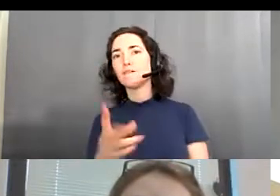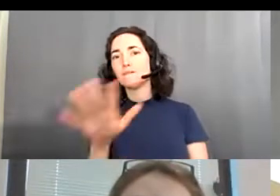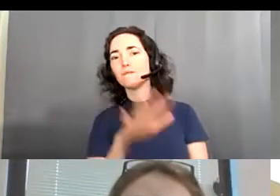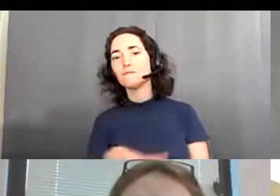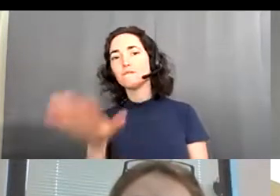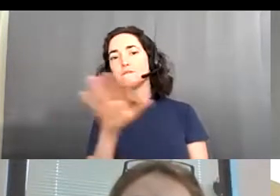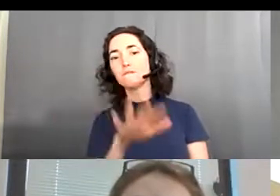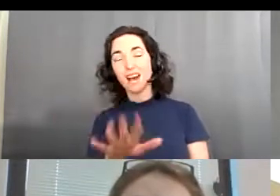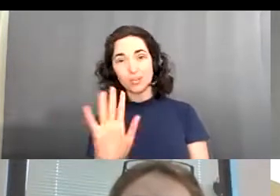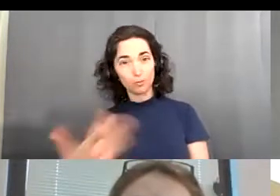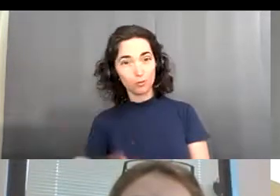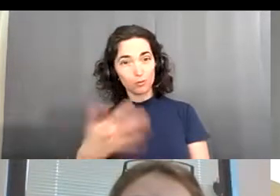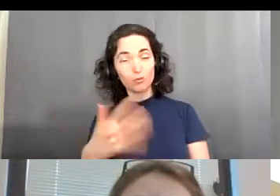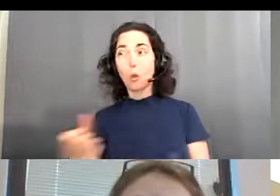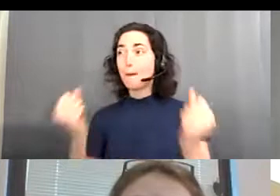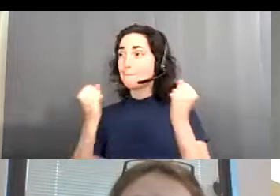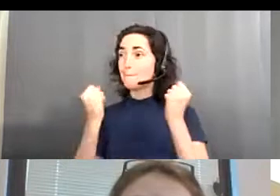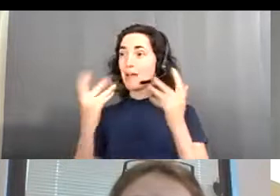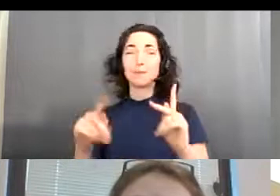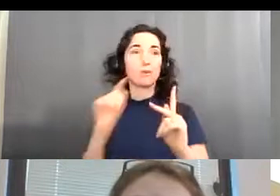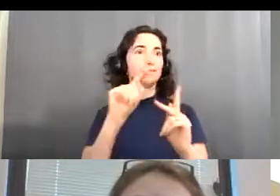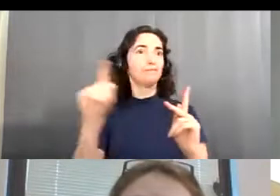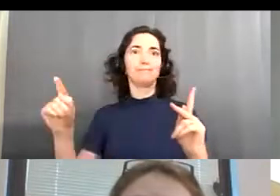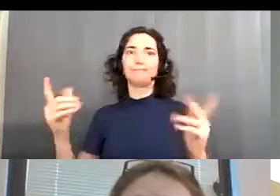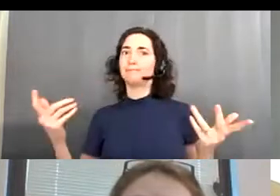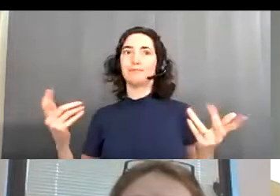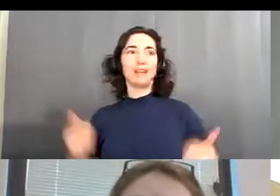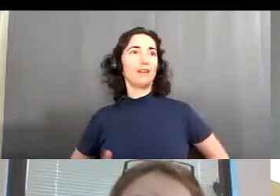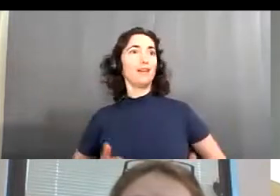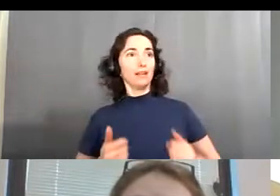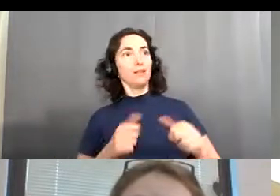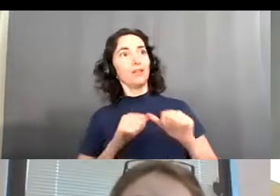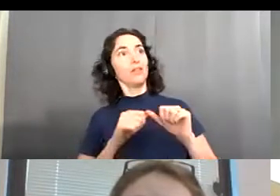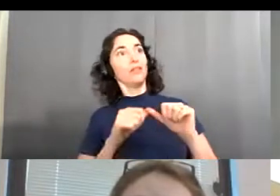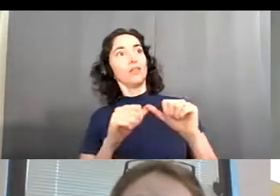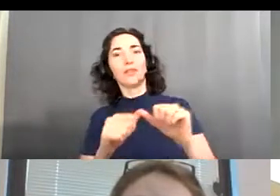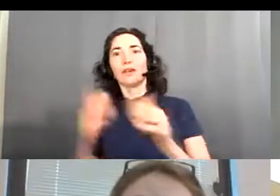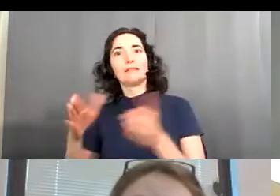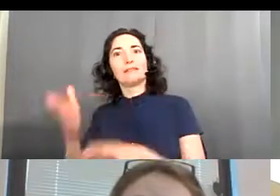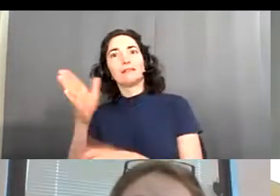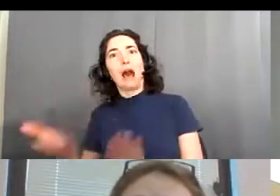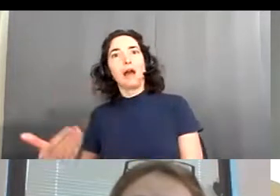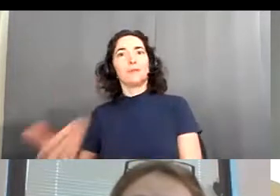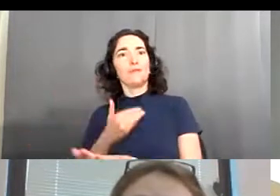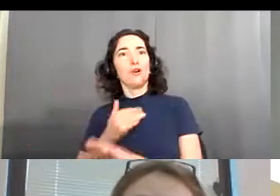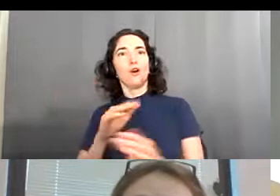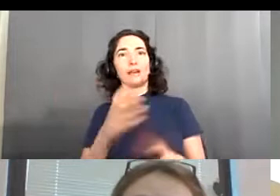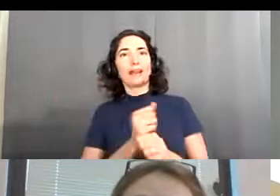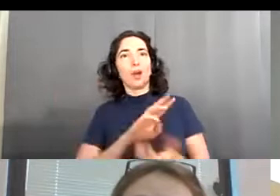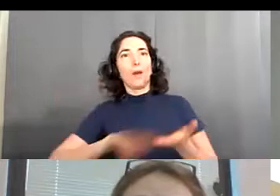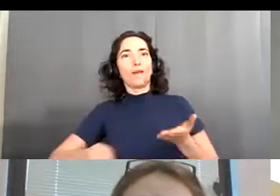can probably imagine, a lot of individuals don't live long enough to be able to get the waiver. They go on the list and